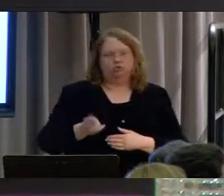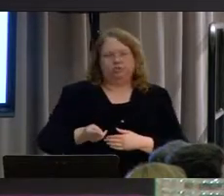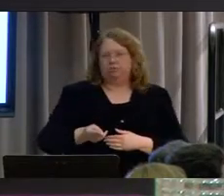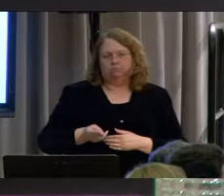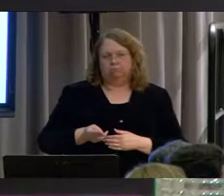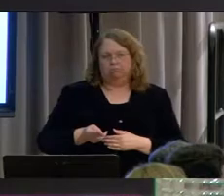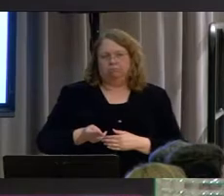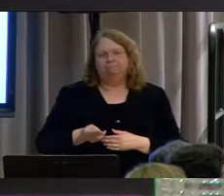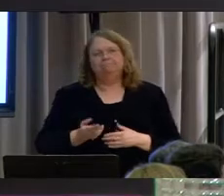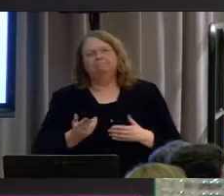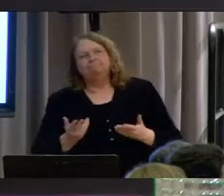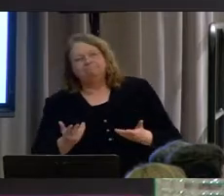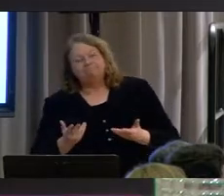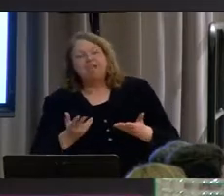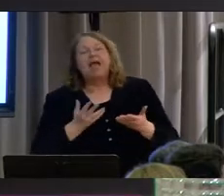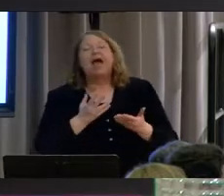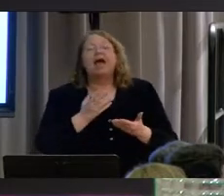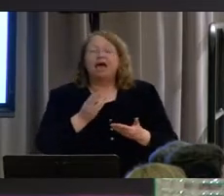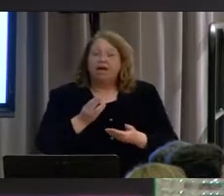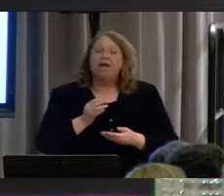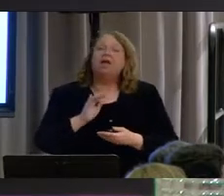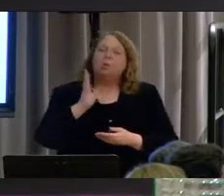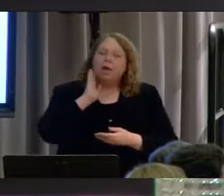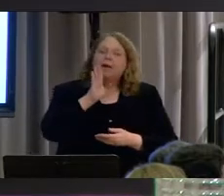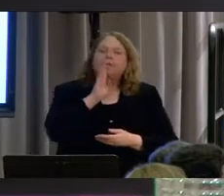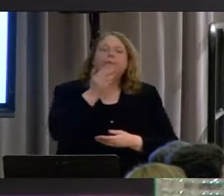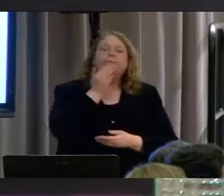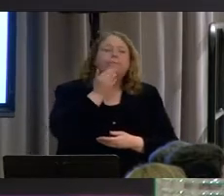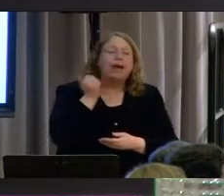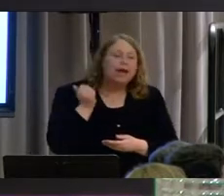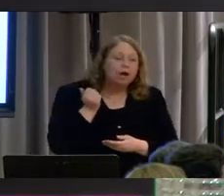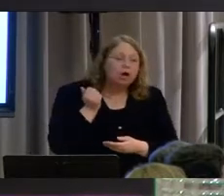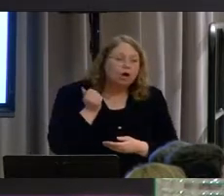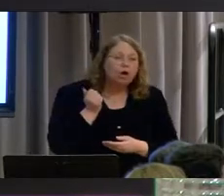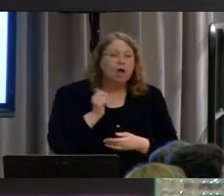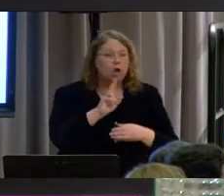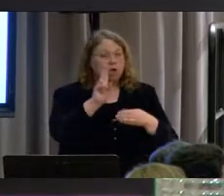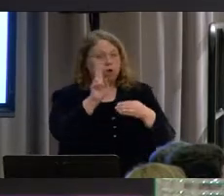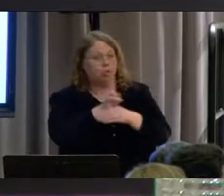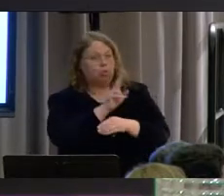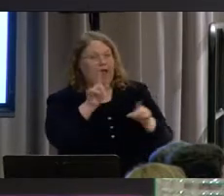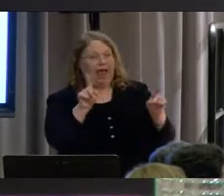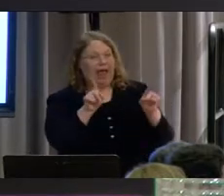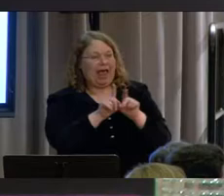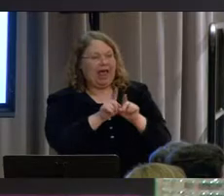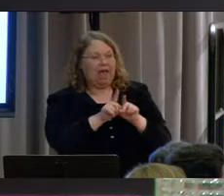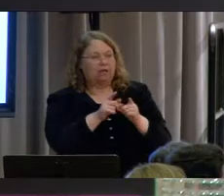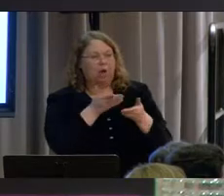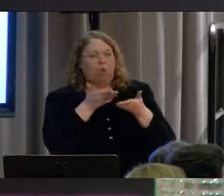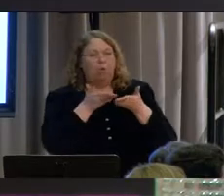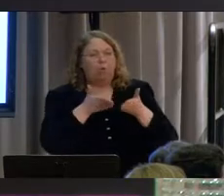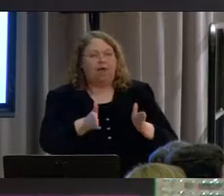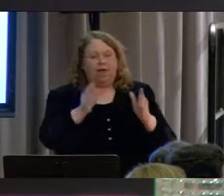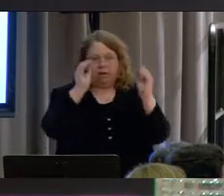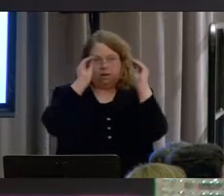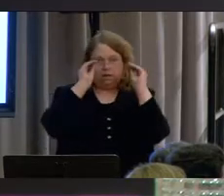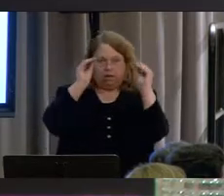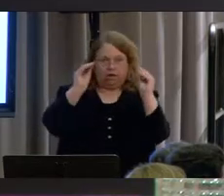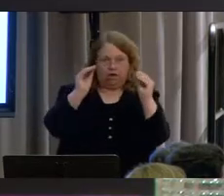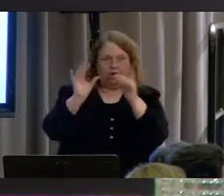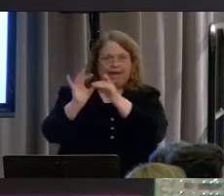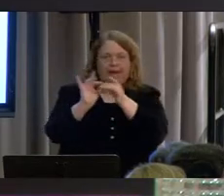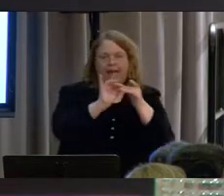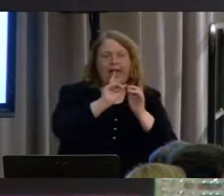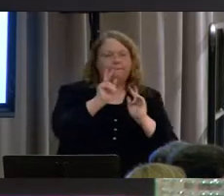know, and that it would be better to use it as a conductive material to connect people